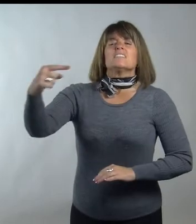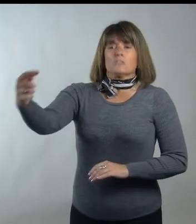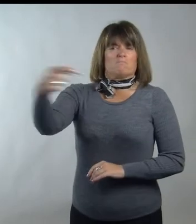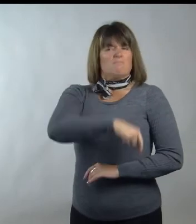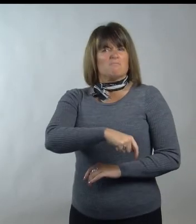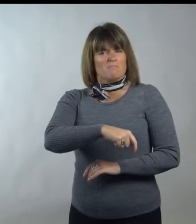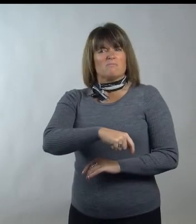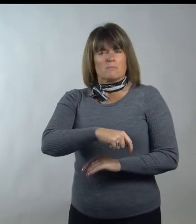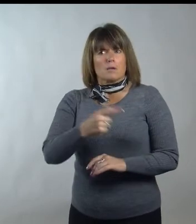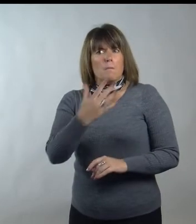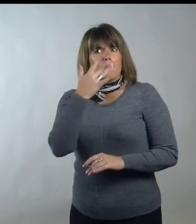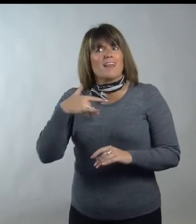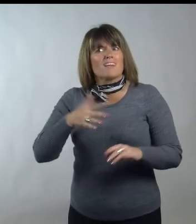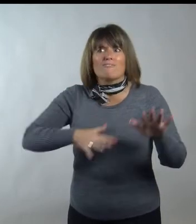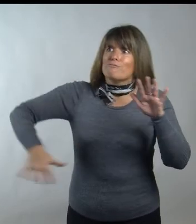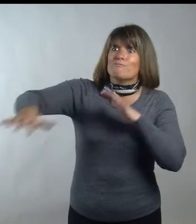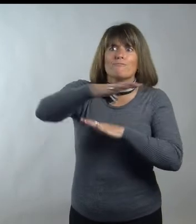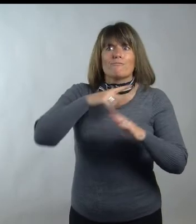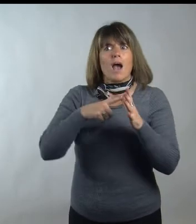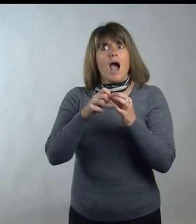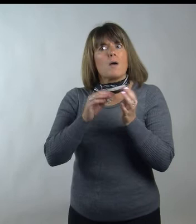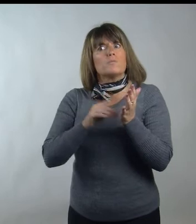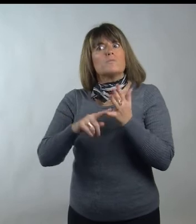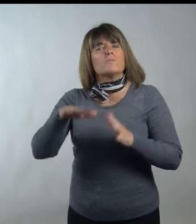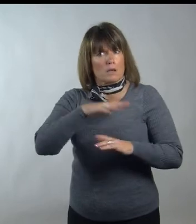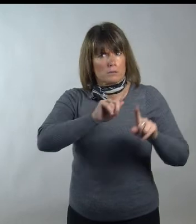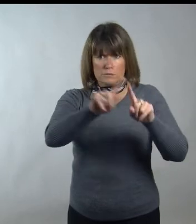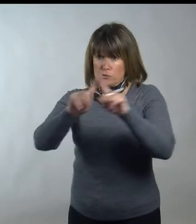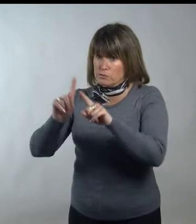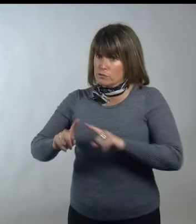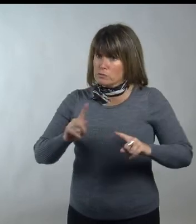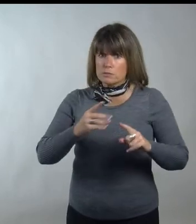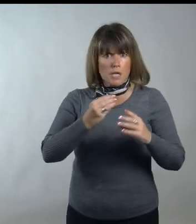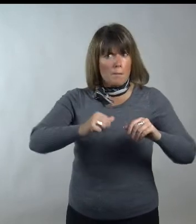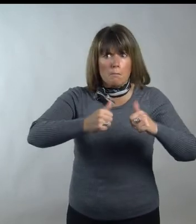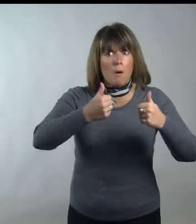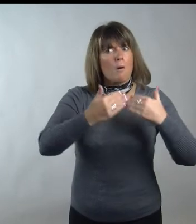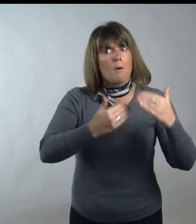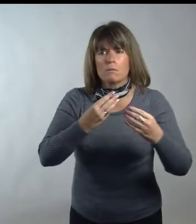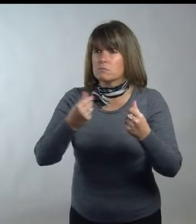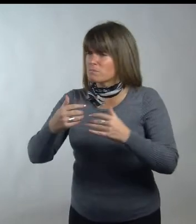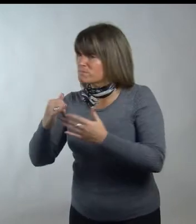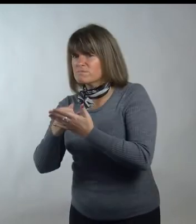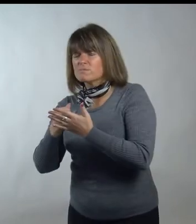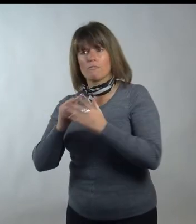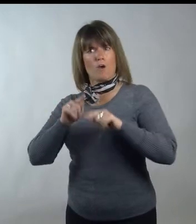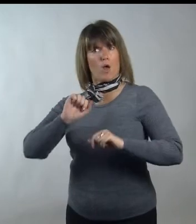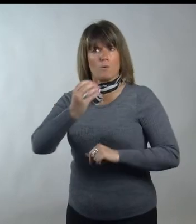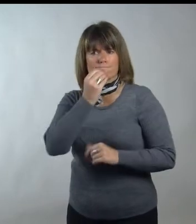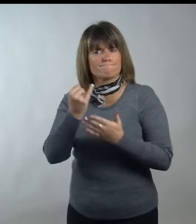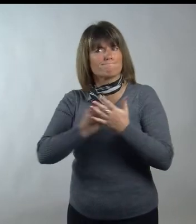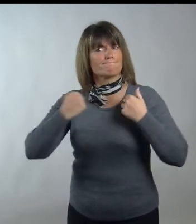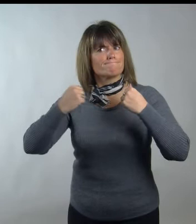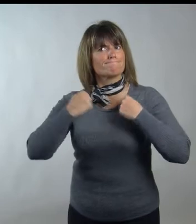differences in how long people live depending on where in ABMU they grow up. There are many factors, but lifestyle choices play a big